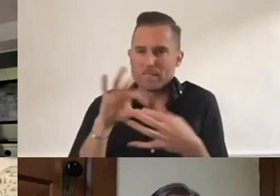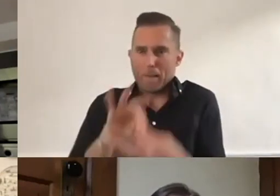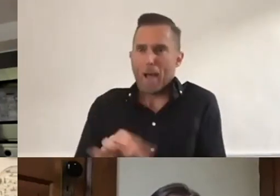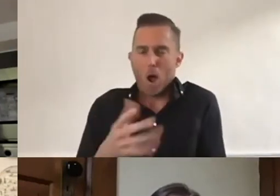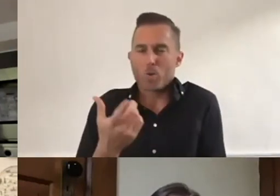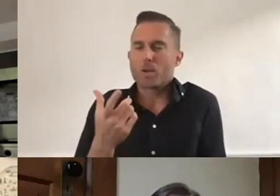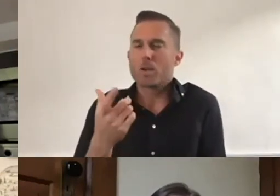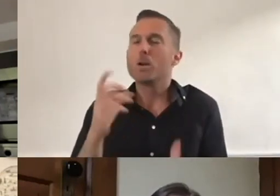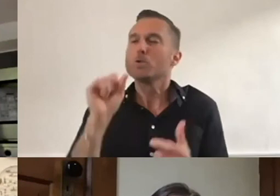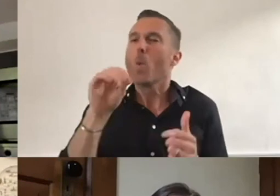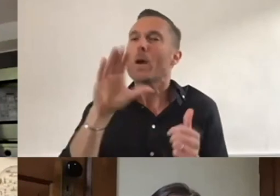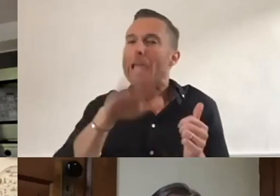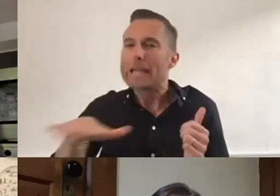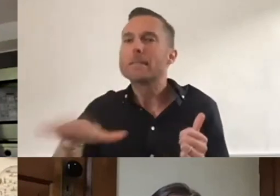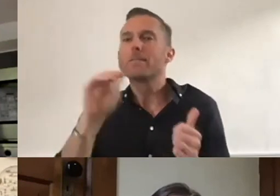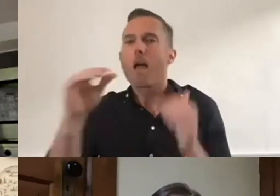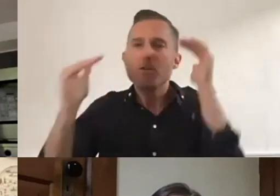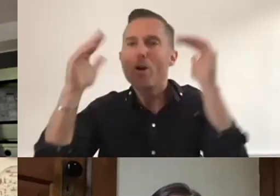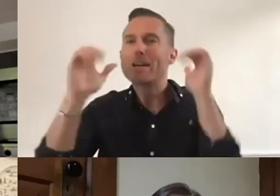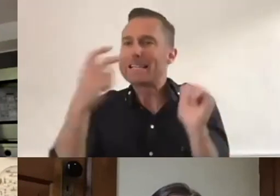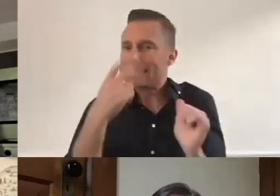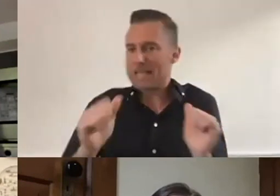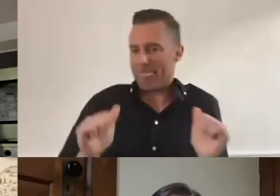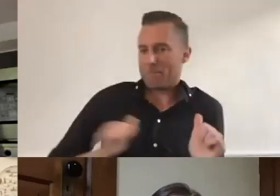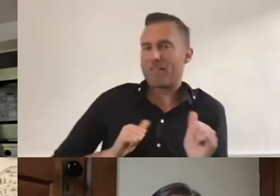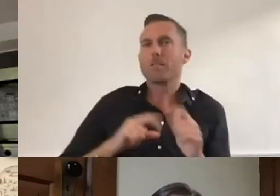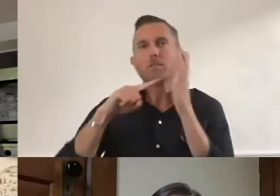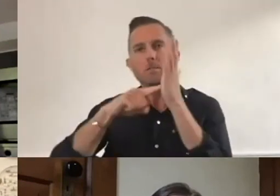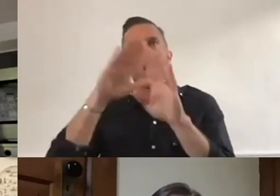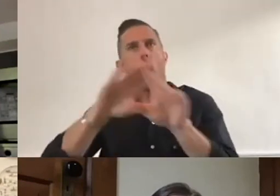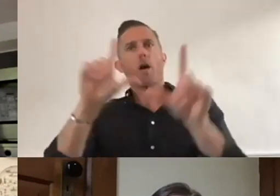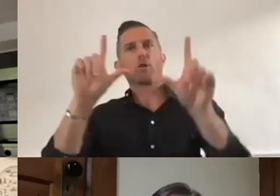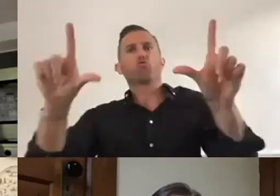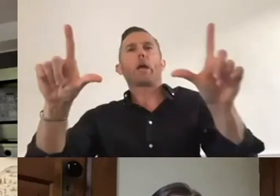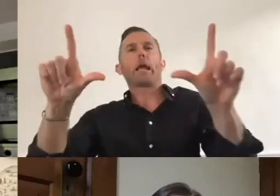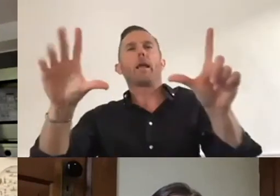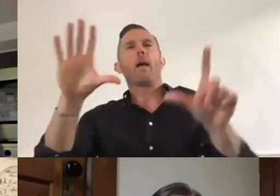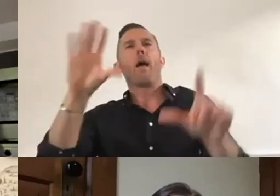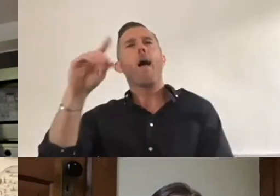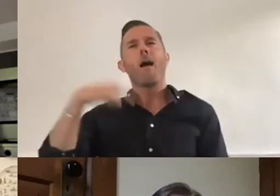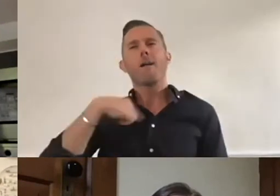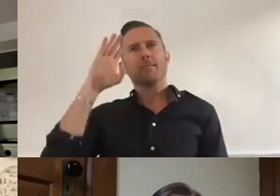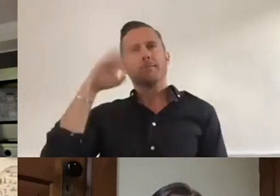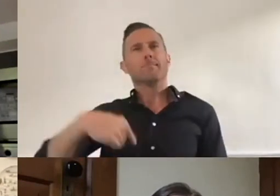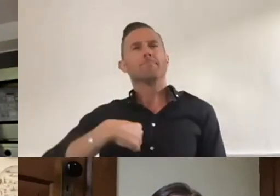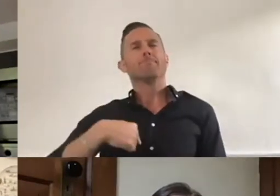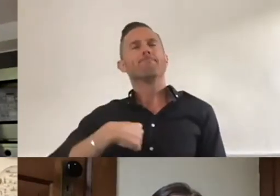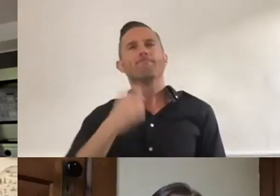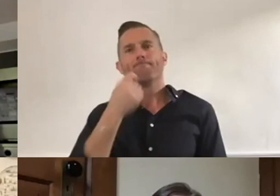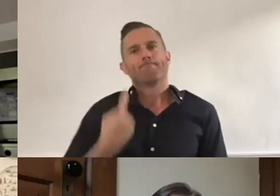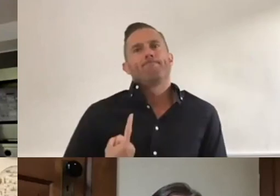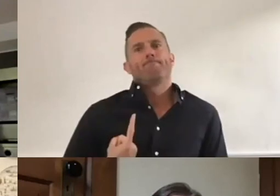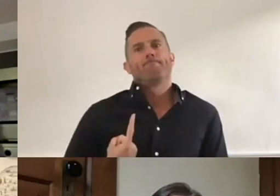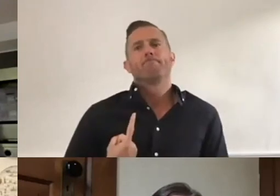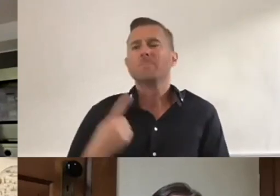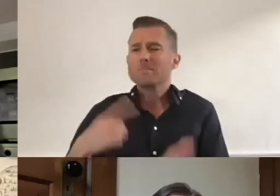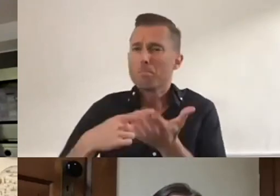and adults can see themselves reflected on the screen and know that it can be a lonely